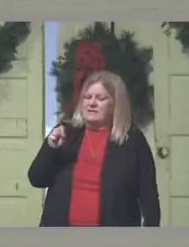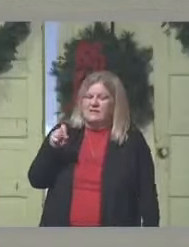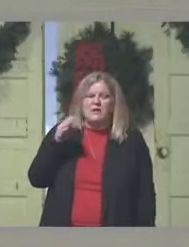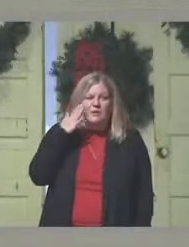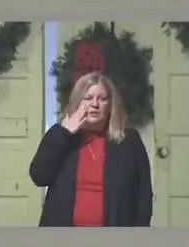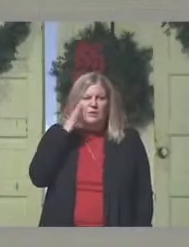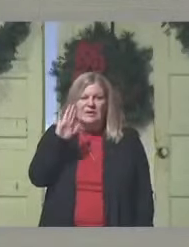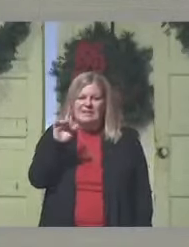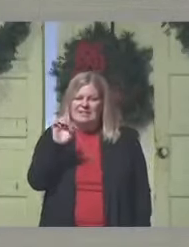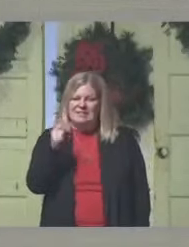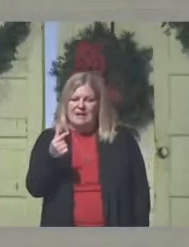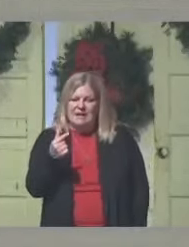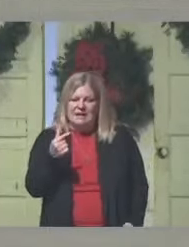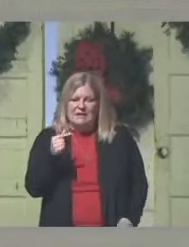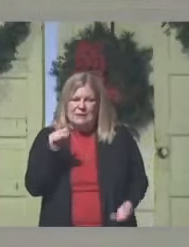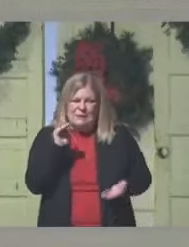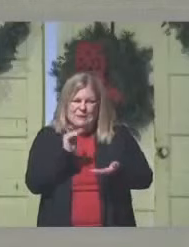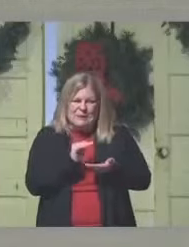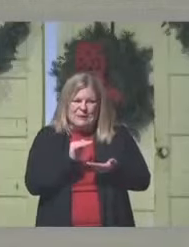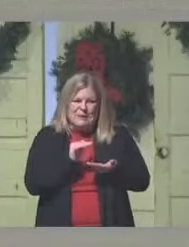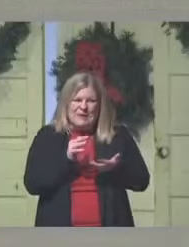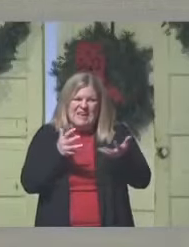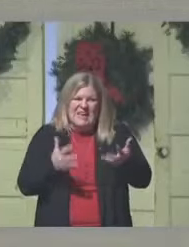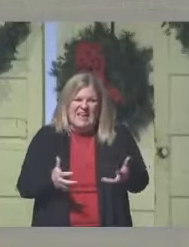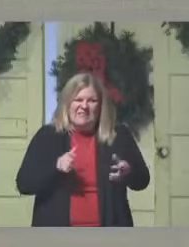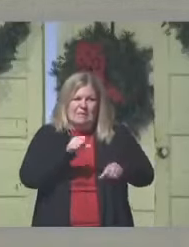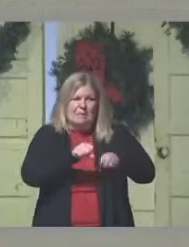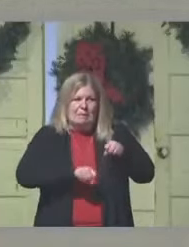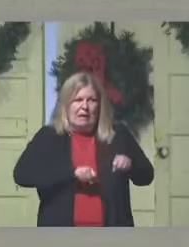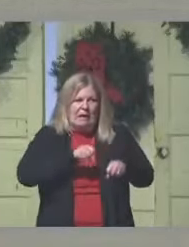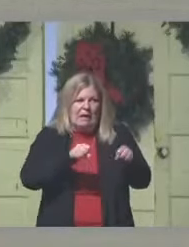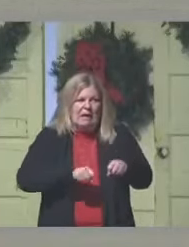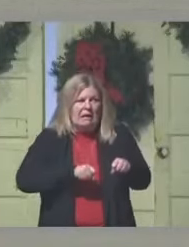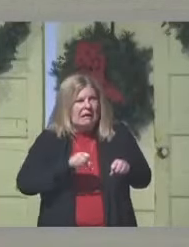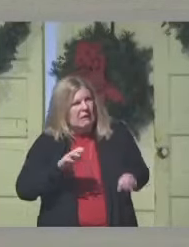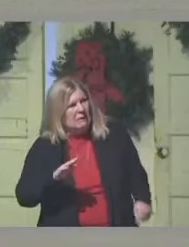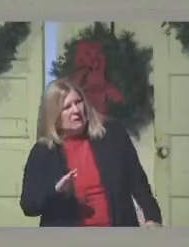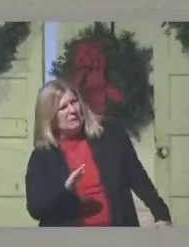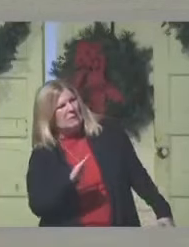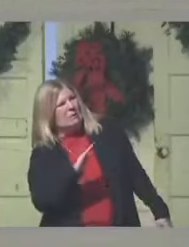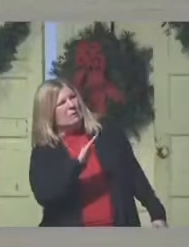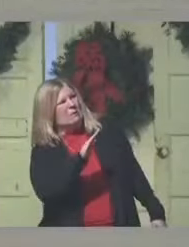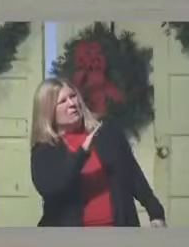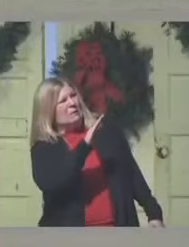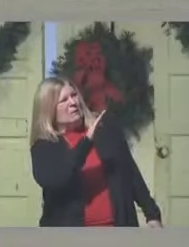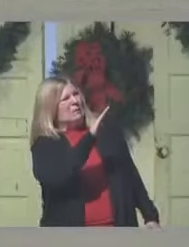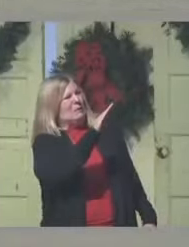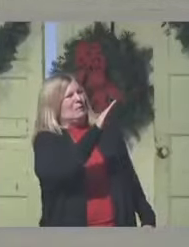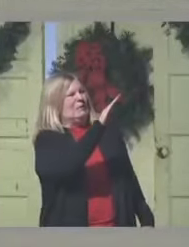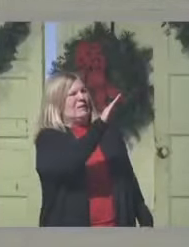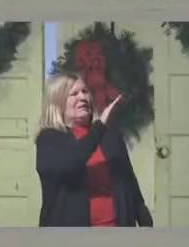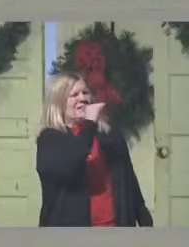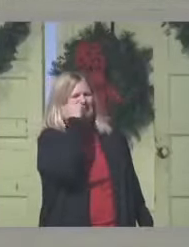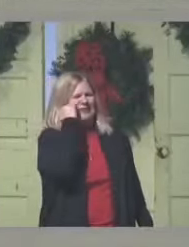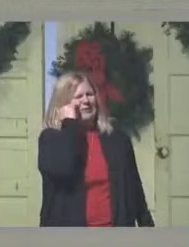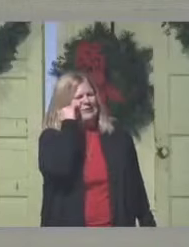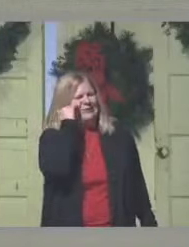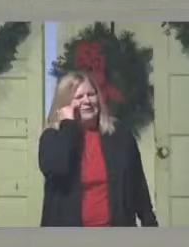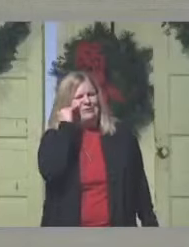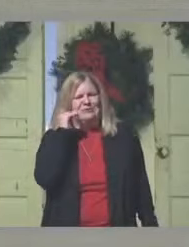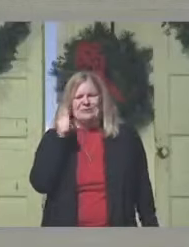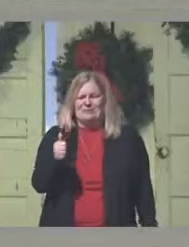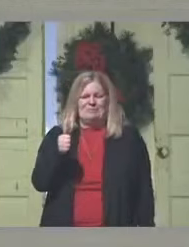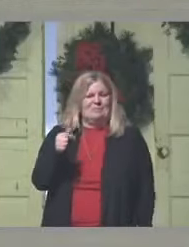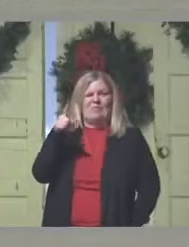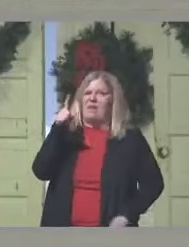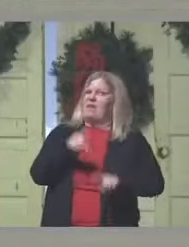little legs, with the weight of the bike, the length and steepness of the hill and gravity working against him, he knew his little legs